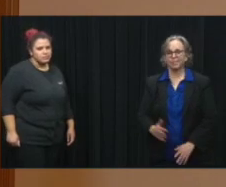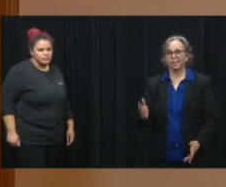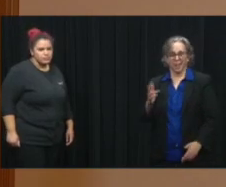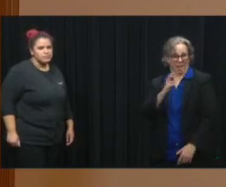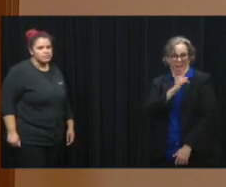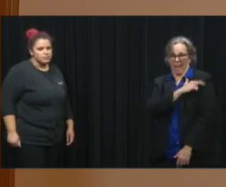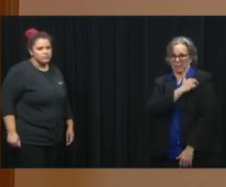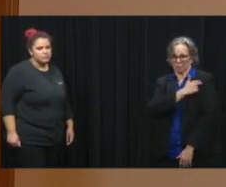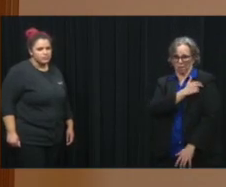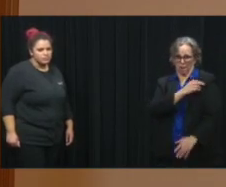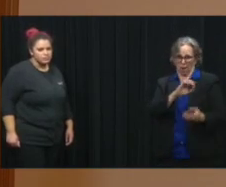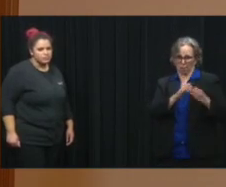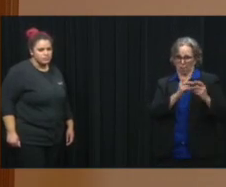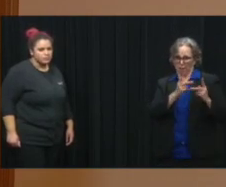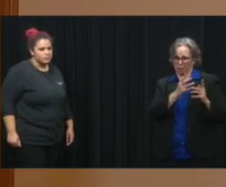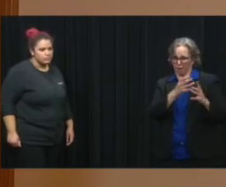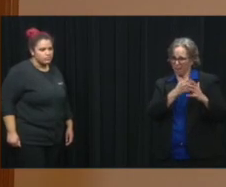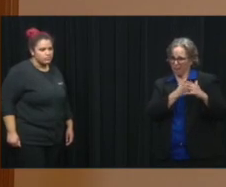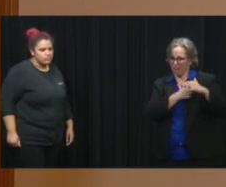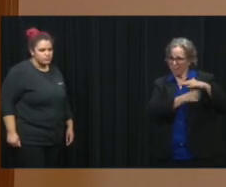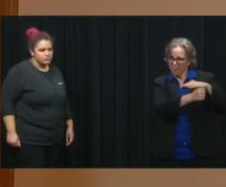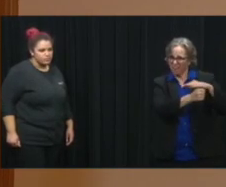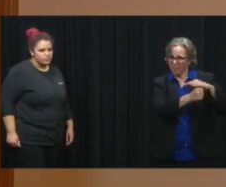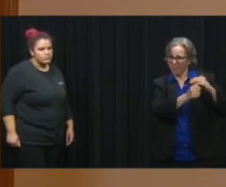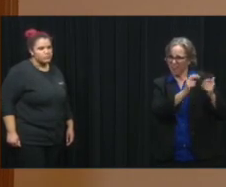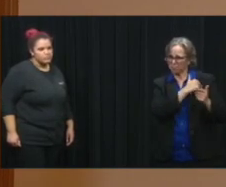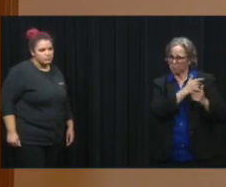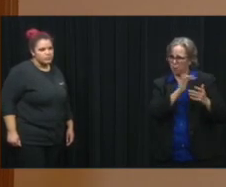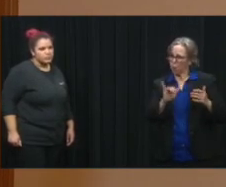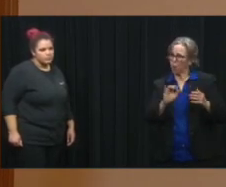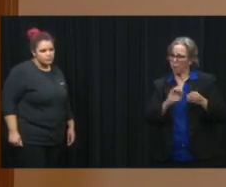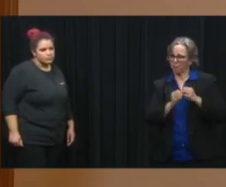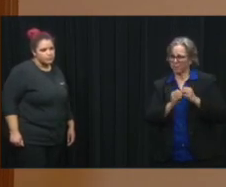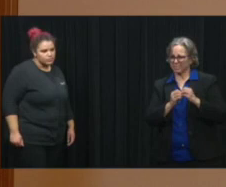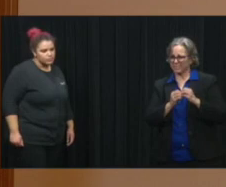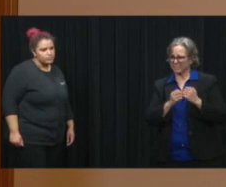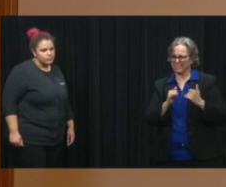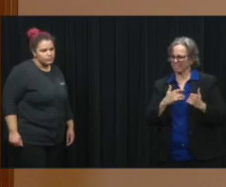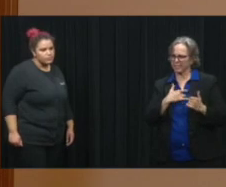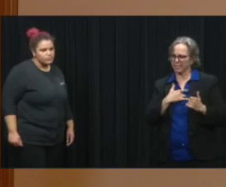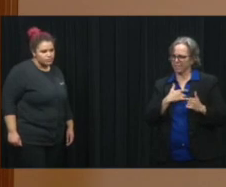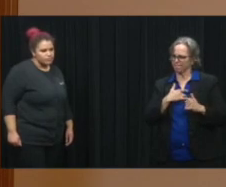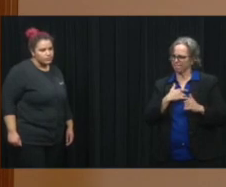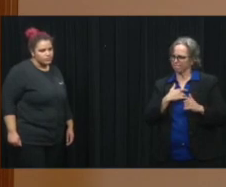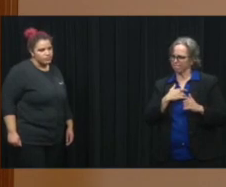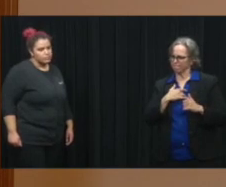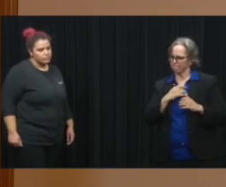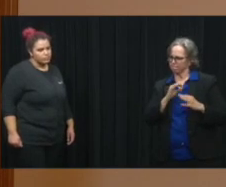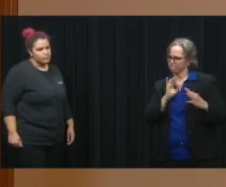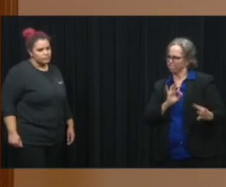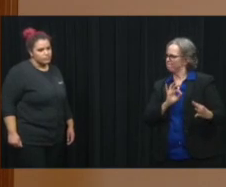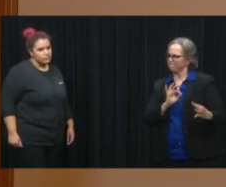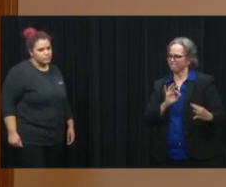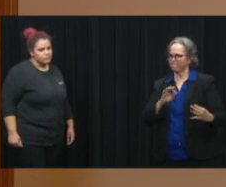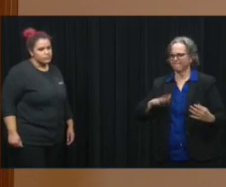in Ohio so far, which I still feel is insufficient data to firm it up. But we're seeing a fairly